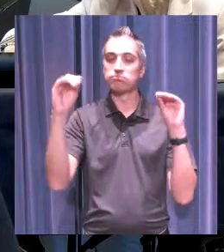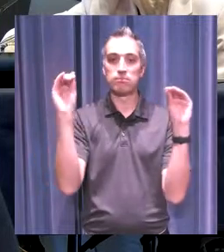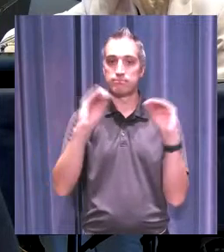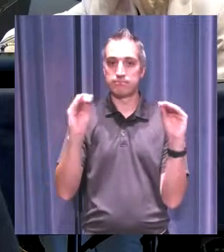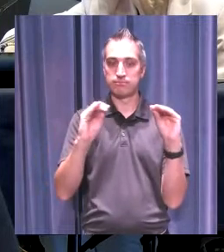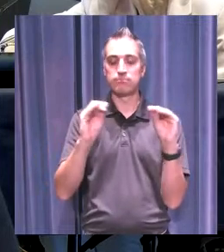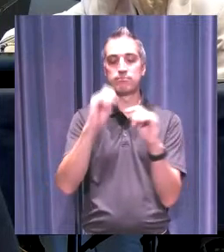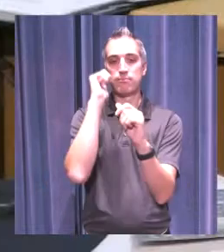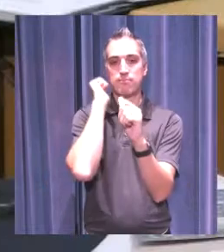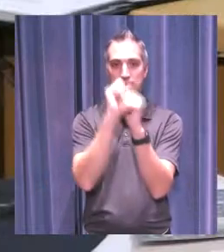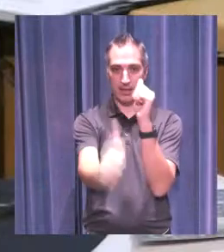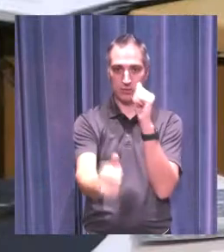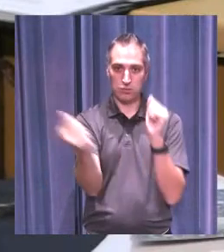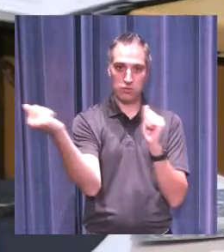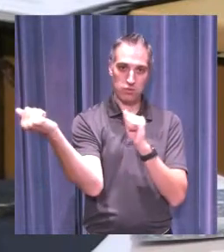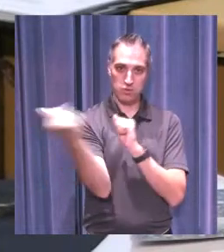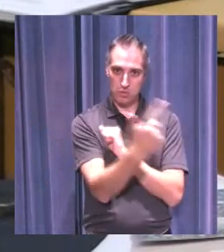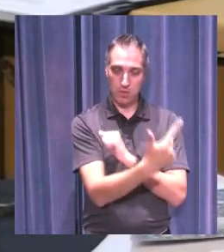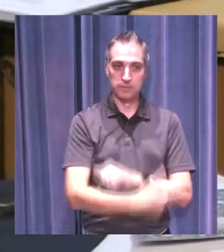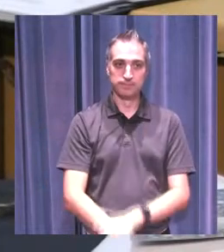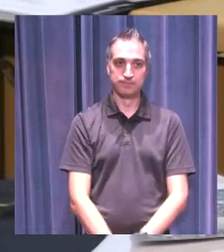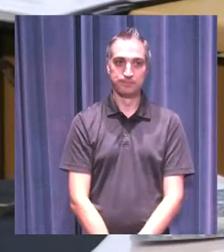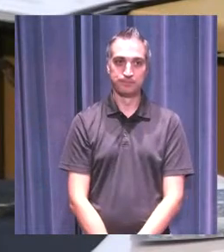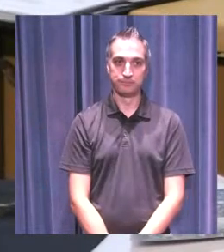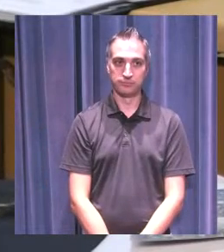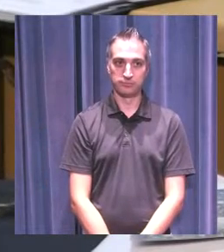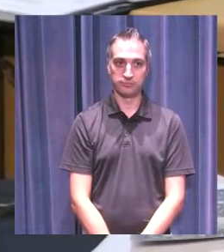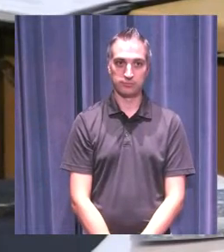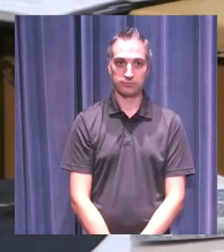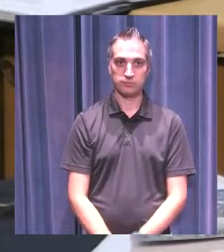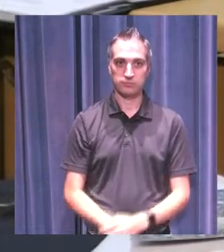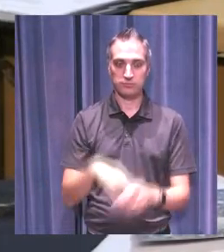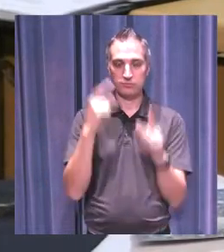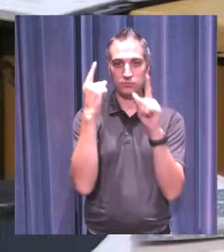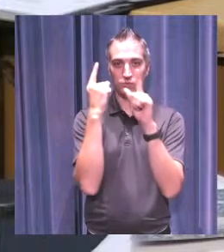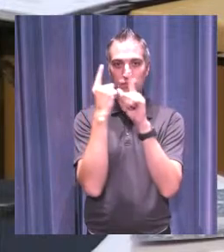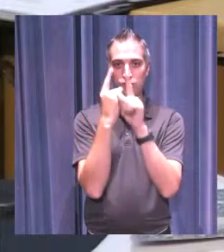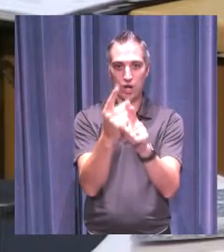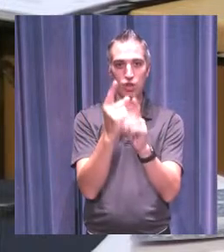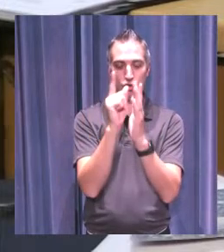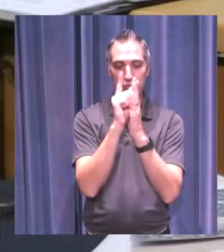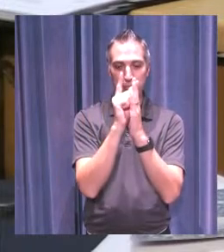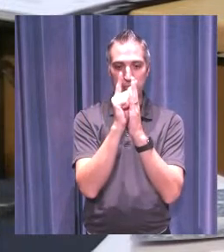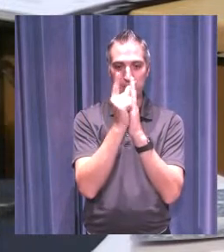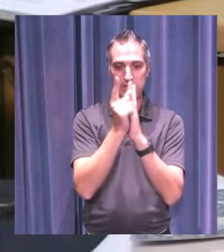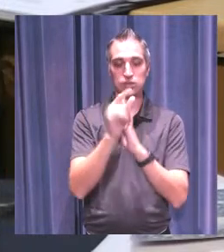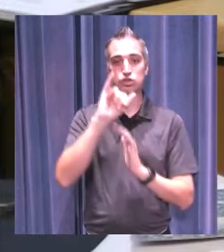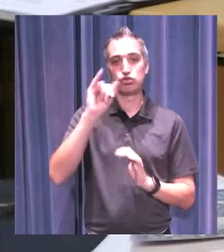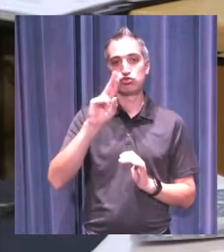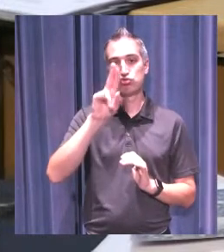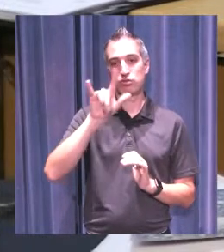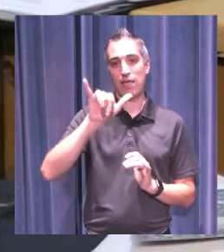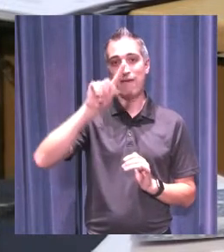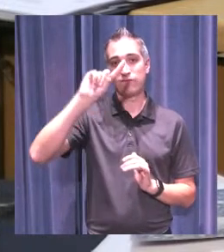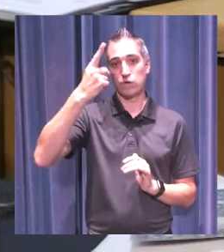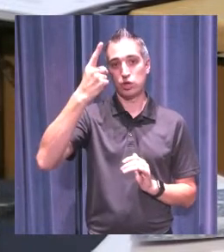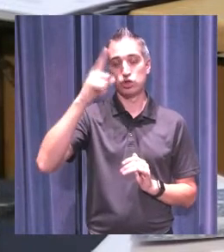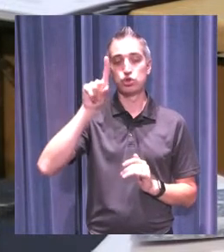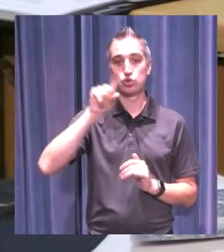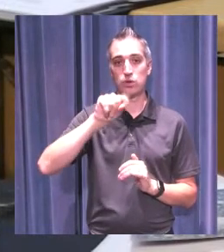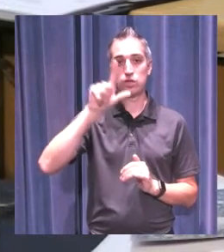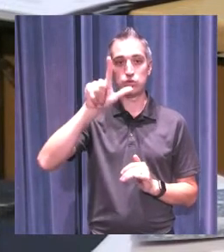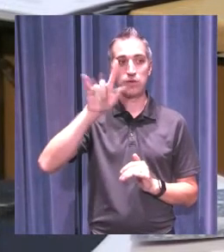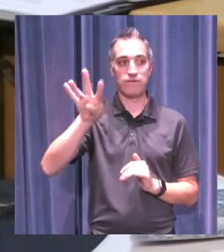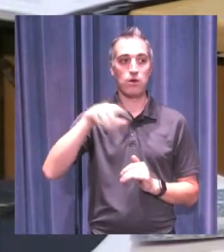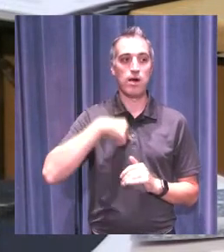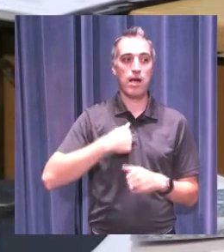Passed unanimously. Approval of regular of July 1st, 2024. I'll